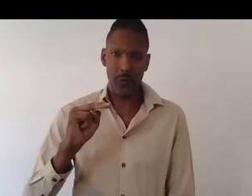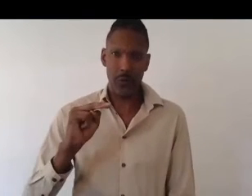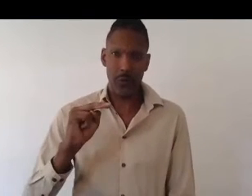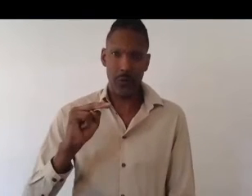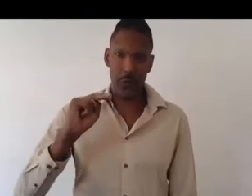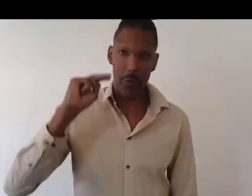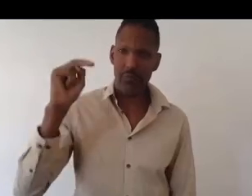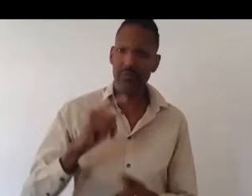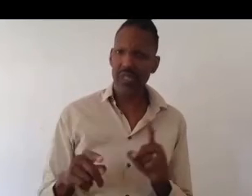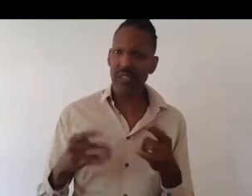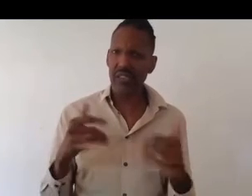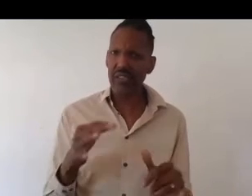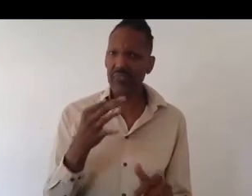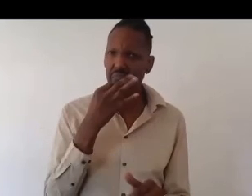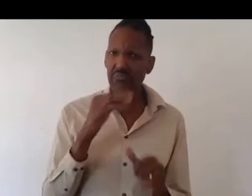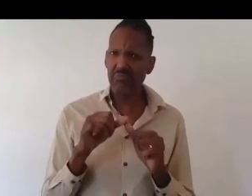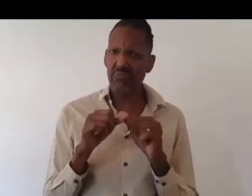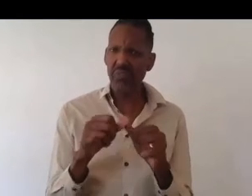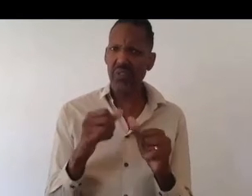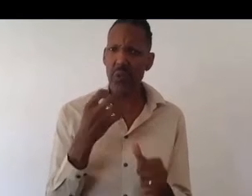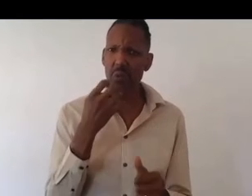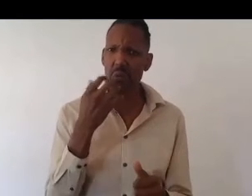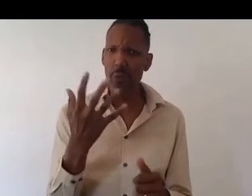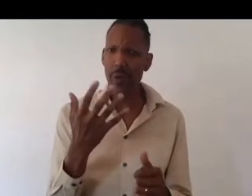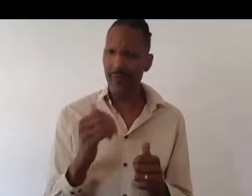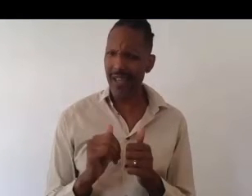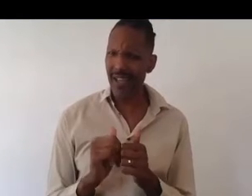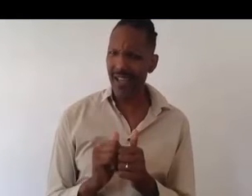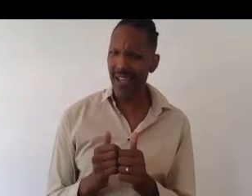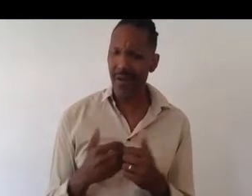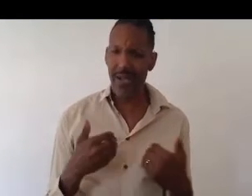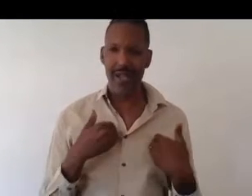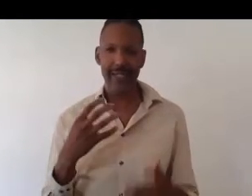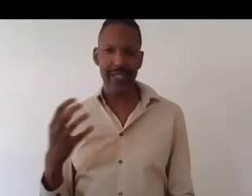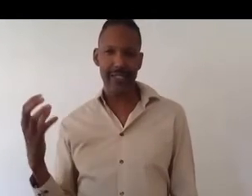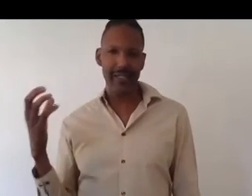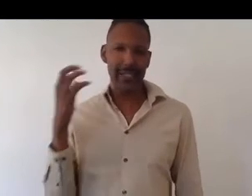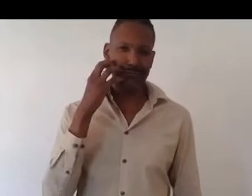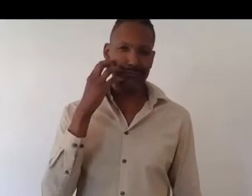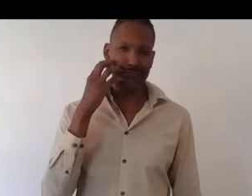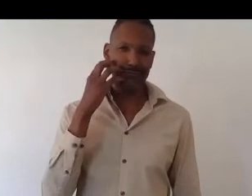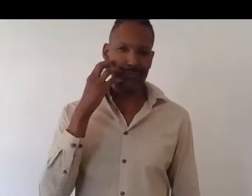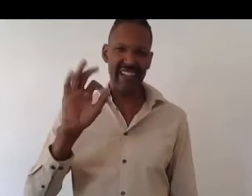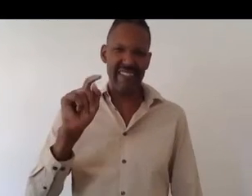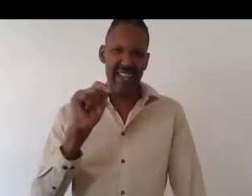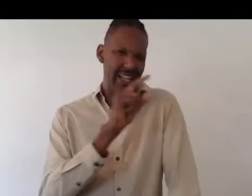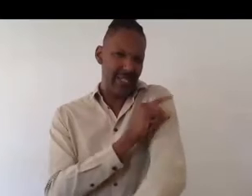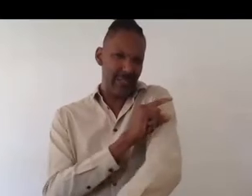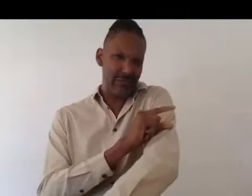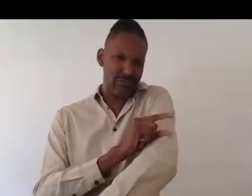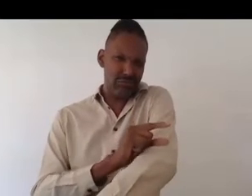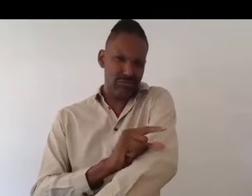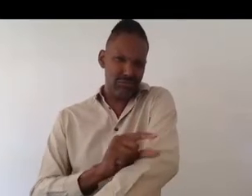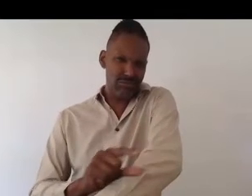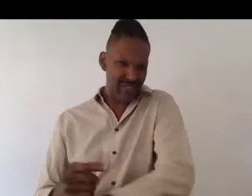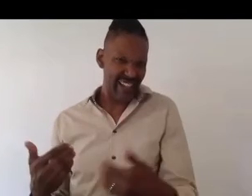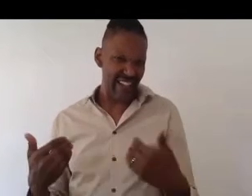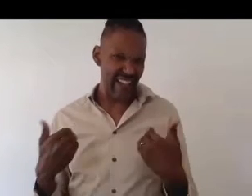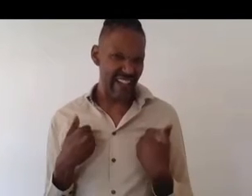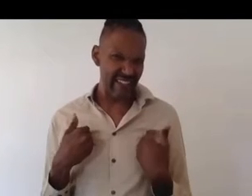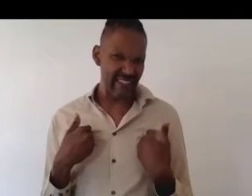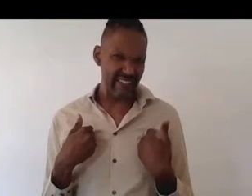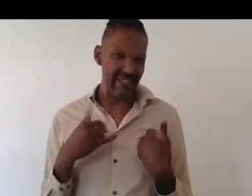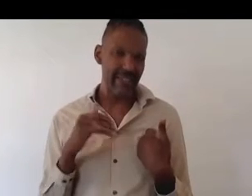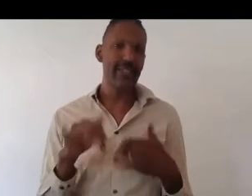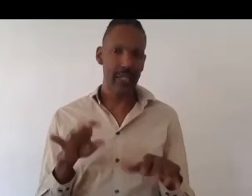have done to get kids hands-on experience what it's like to keep warm from blubber, keeping us warm in cold